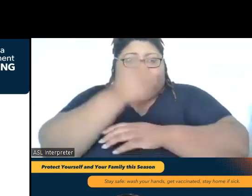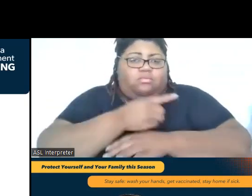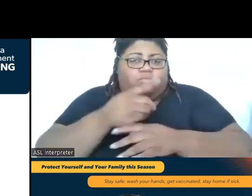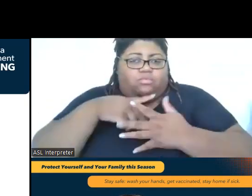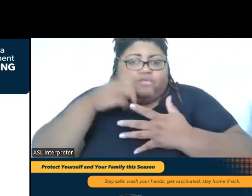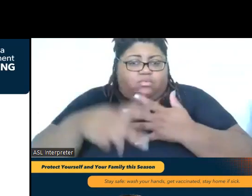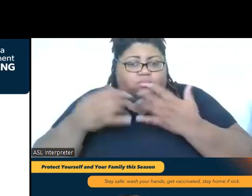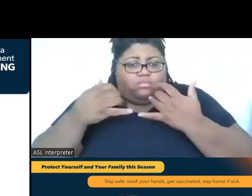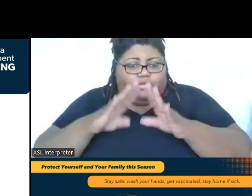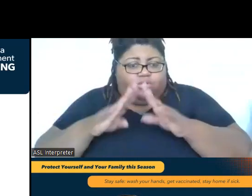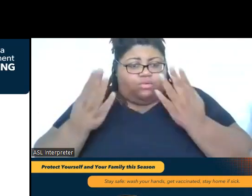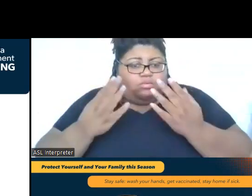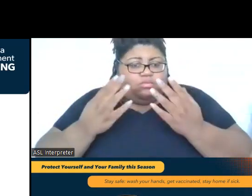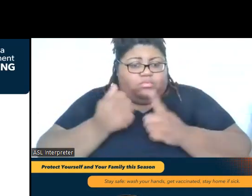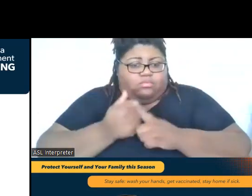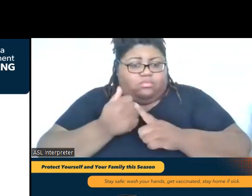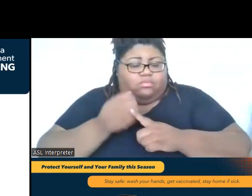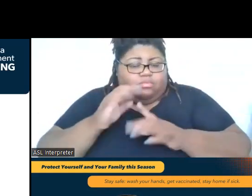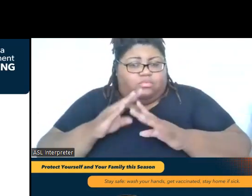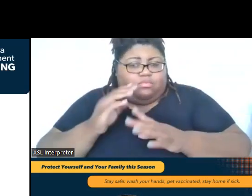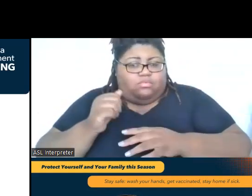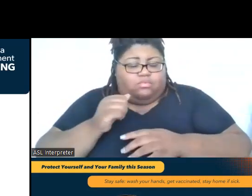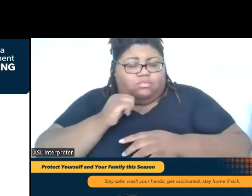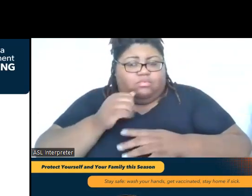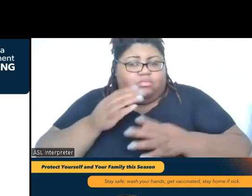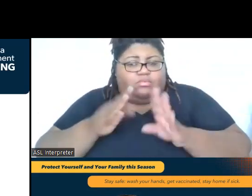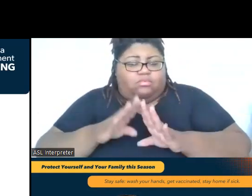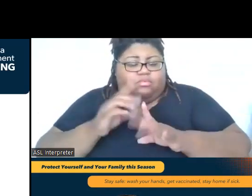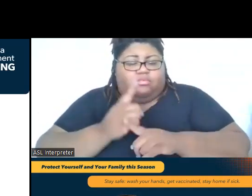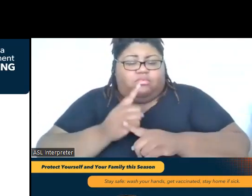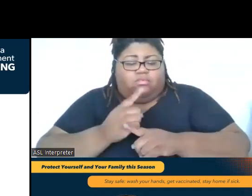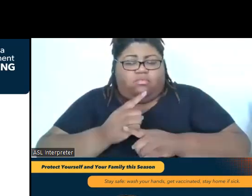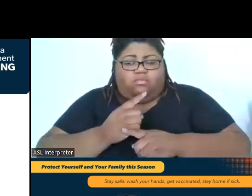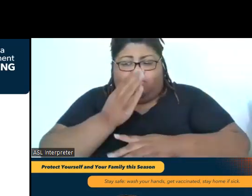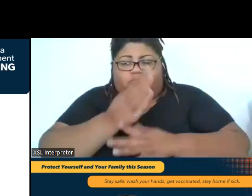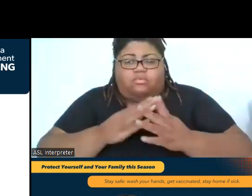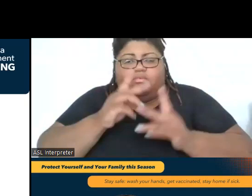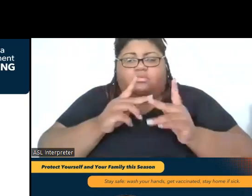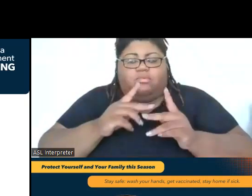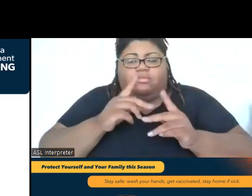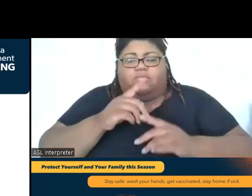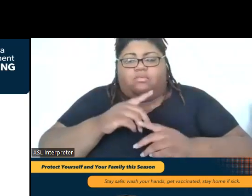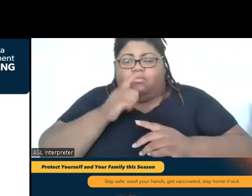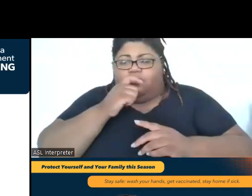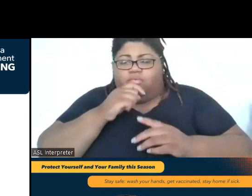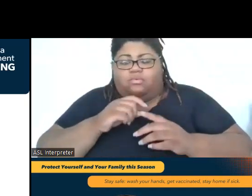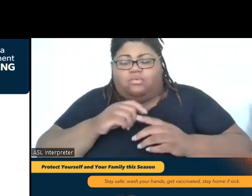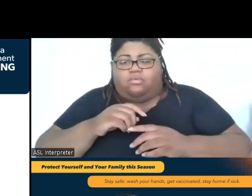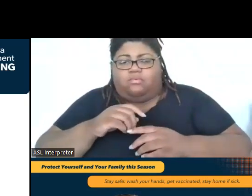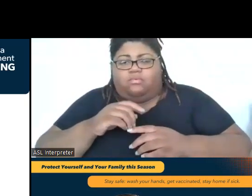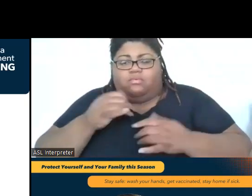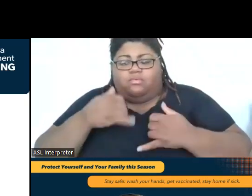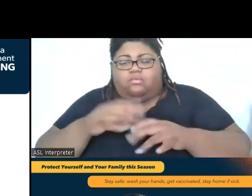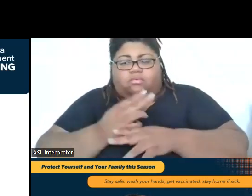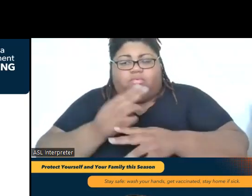to remain closed. There are guidances and best practices for adult day programs. And so technically they're